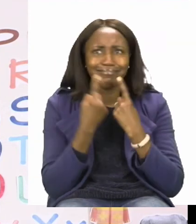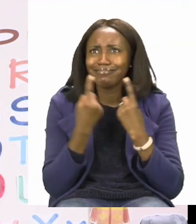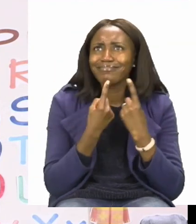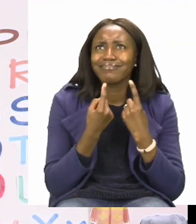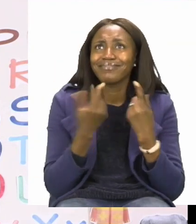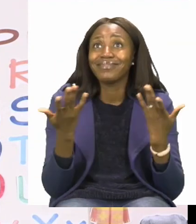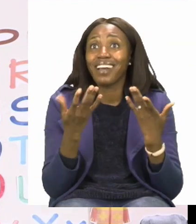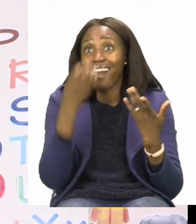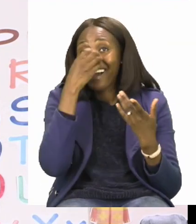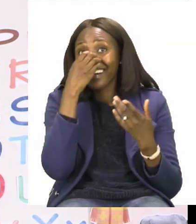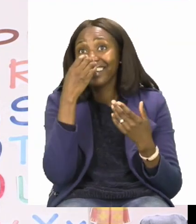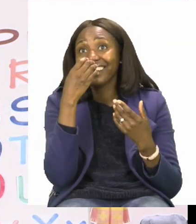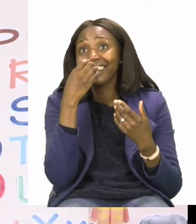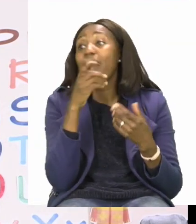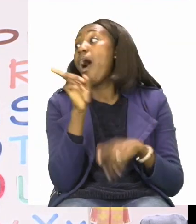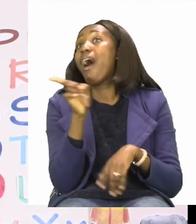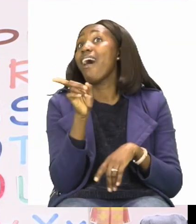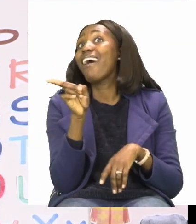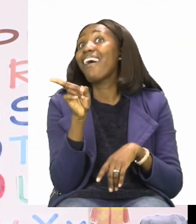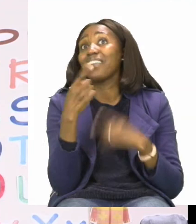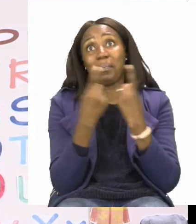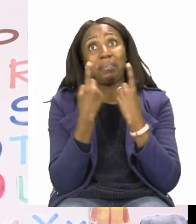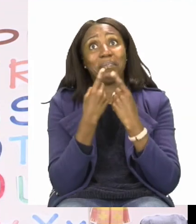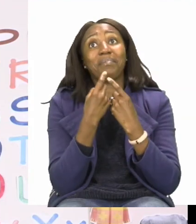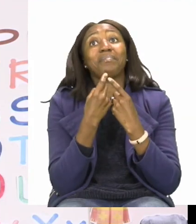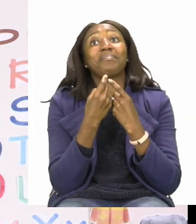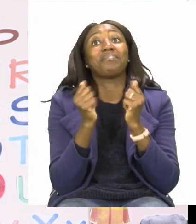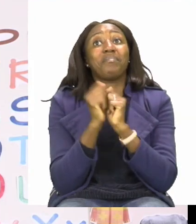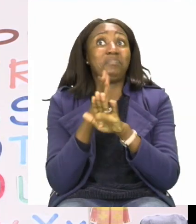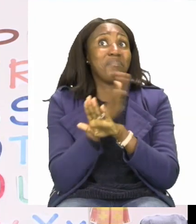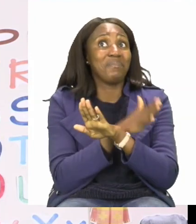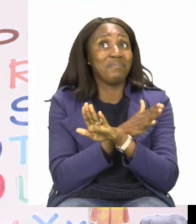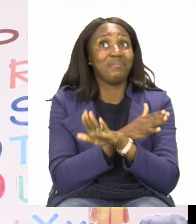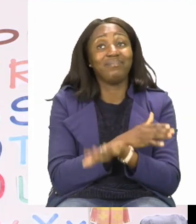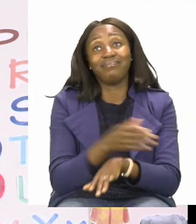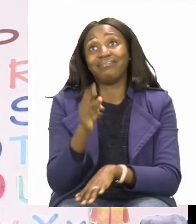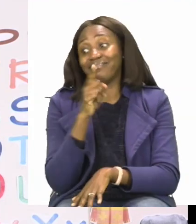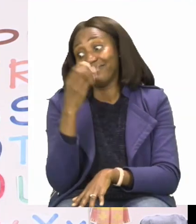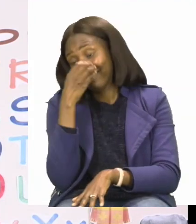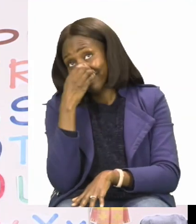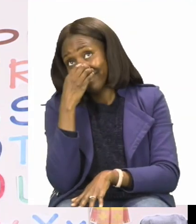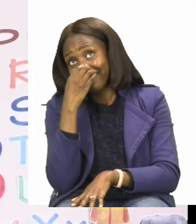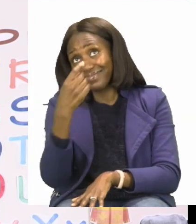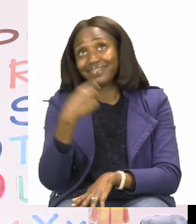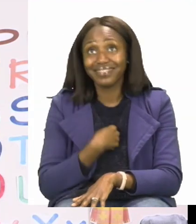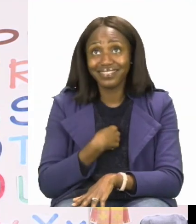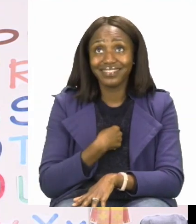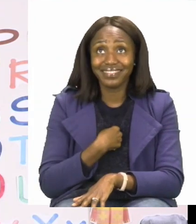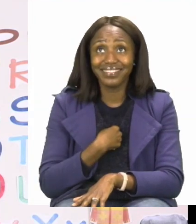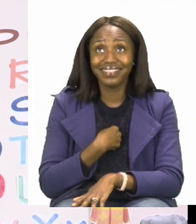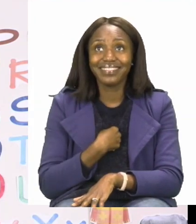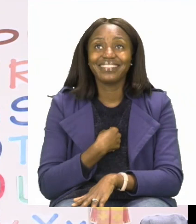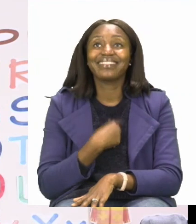Sashi, now I know where he is because we were playing together. So, from Sashi and I, we would like to